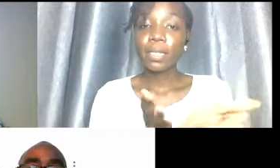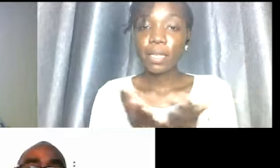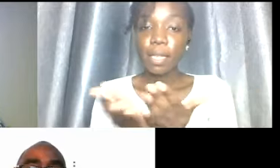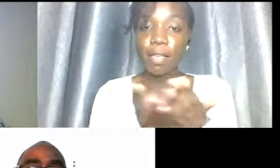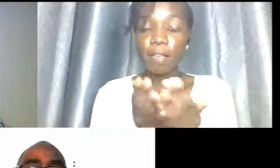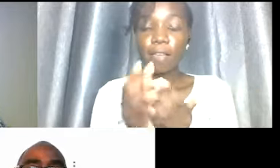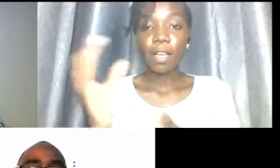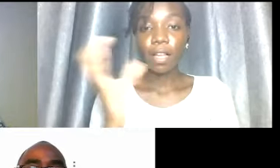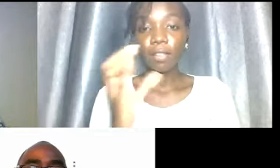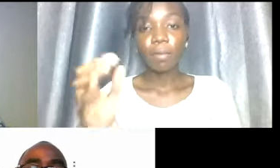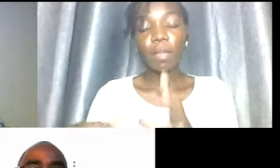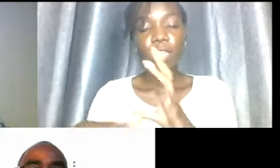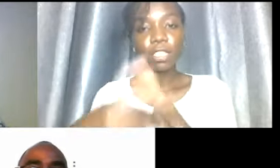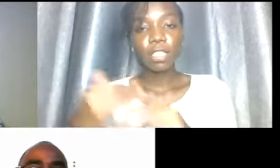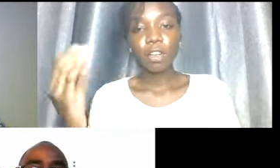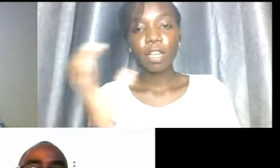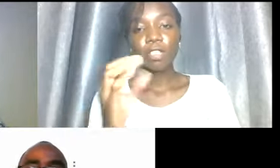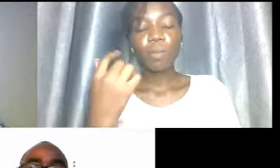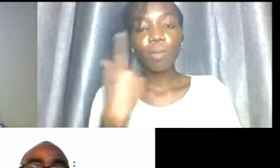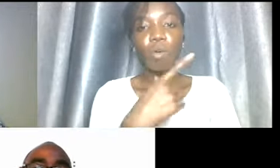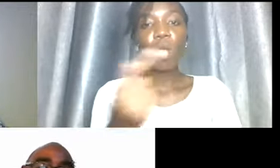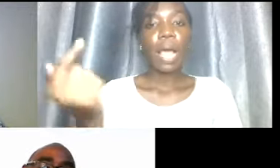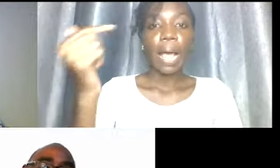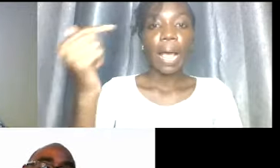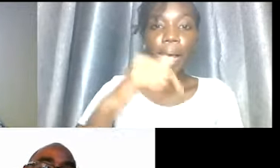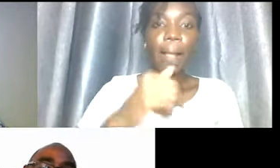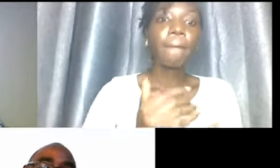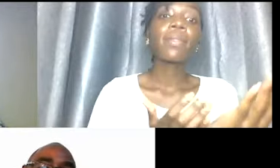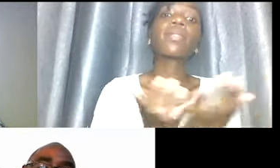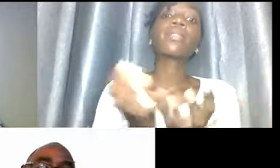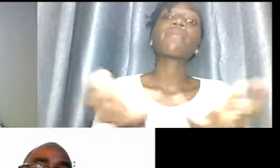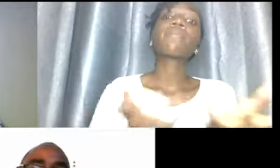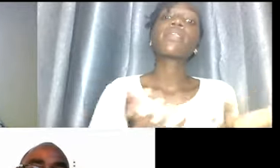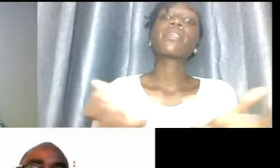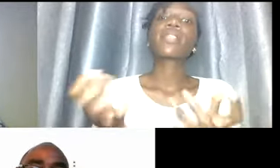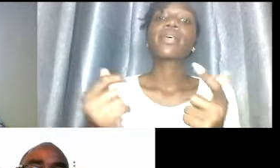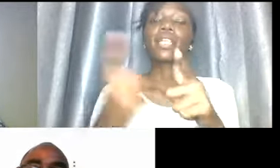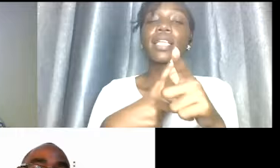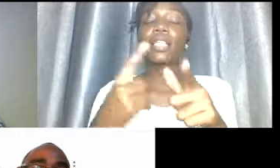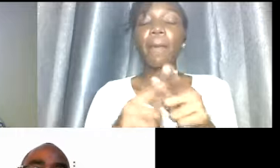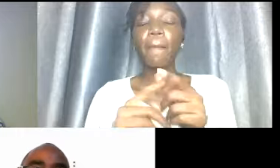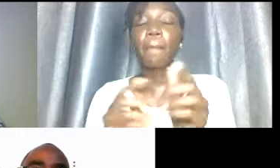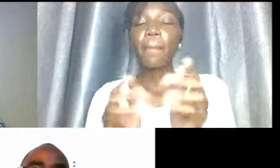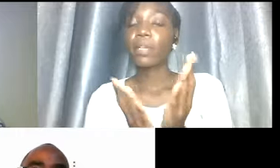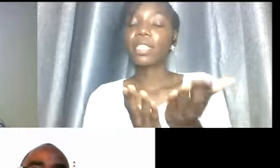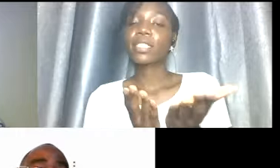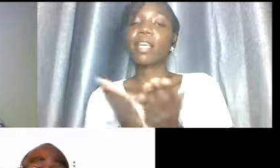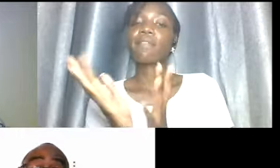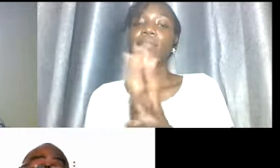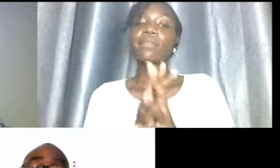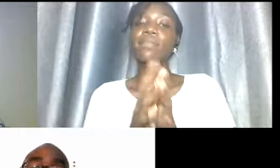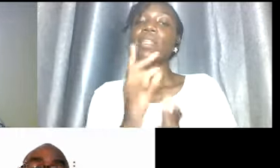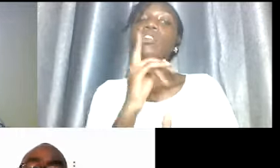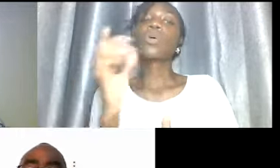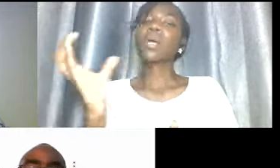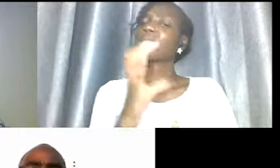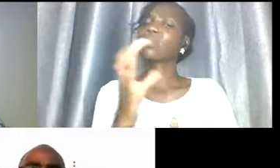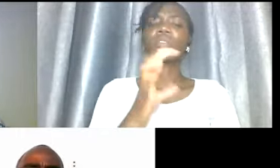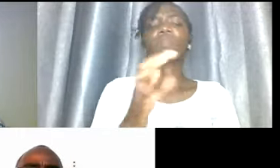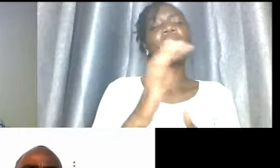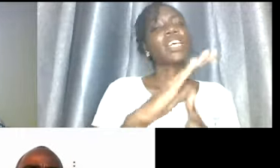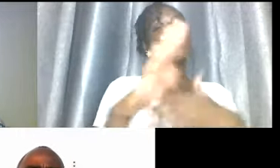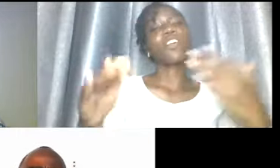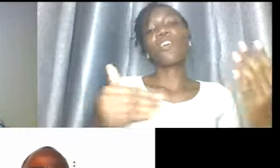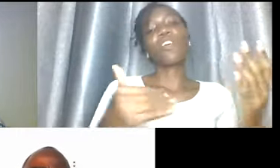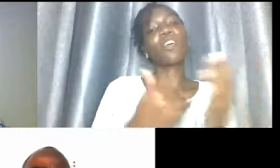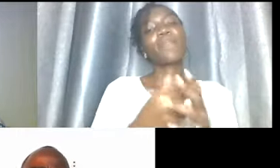who come to transact business with the public service. So there are customers all around. I like the